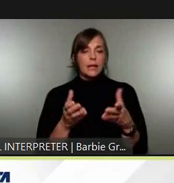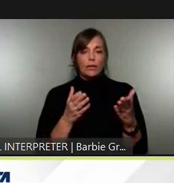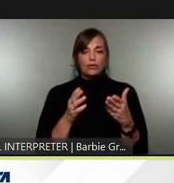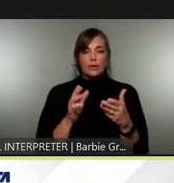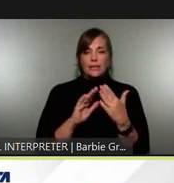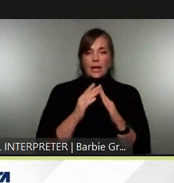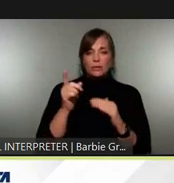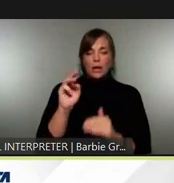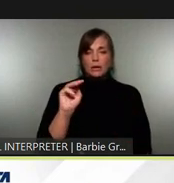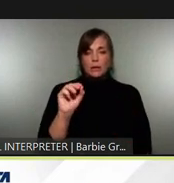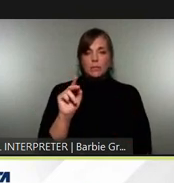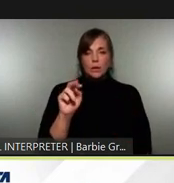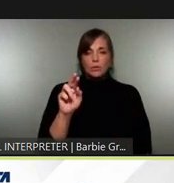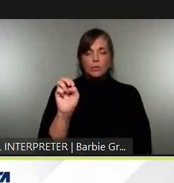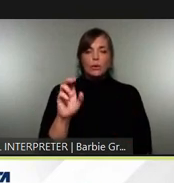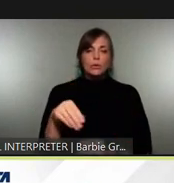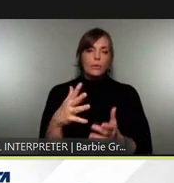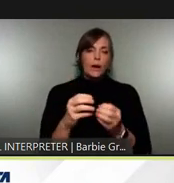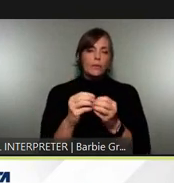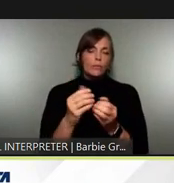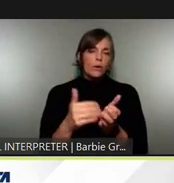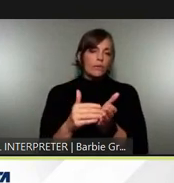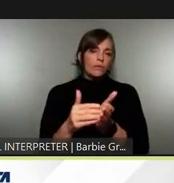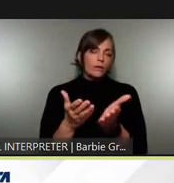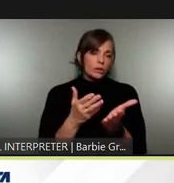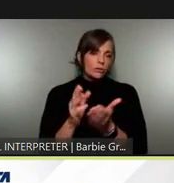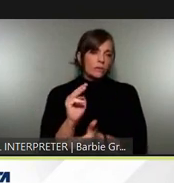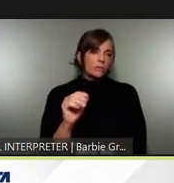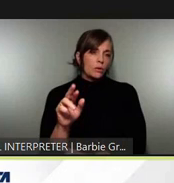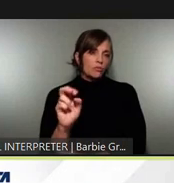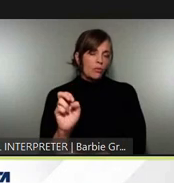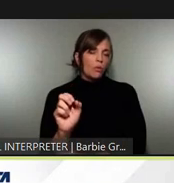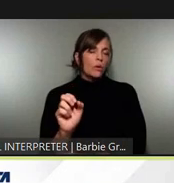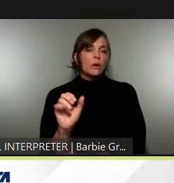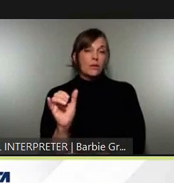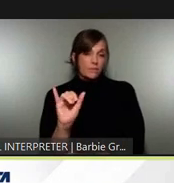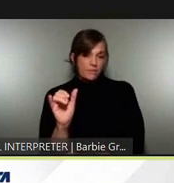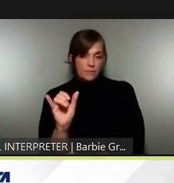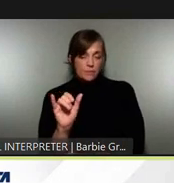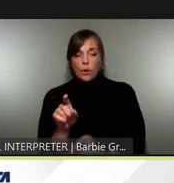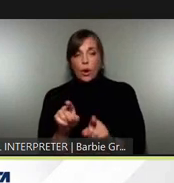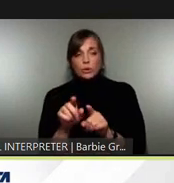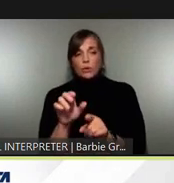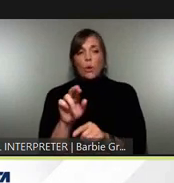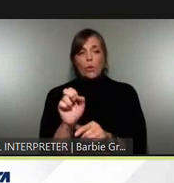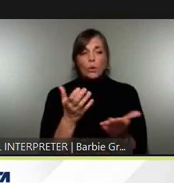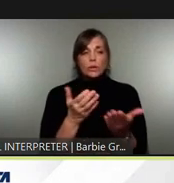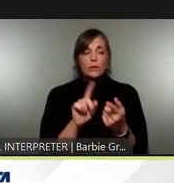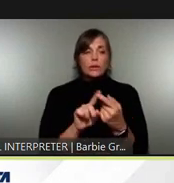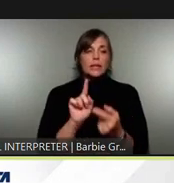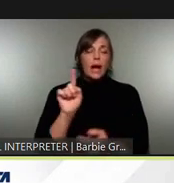downtown on Monroe to provide more frequent service on Monroe, but also core service out to the University